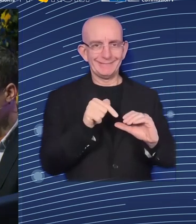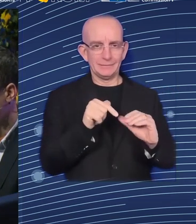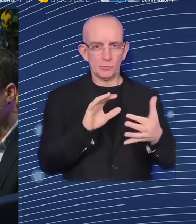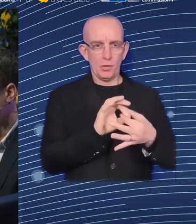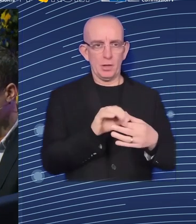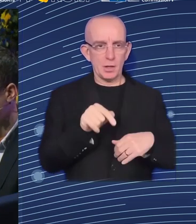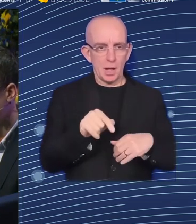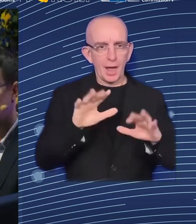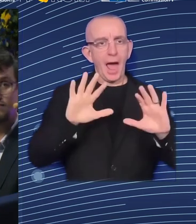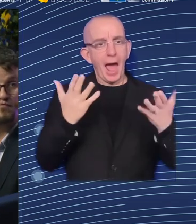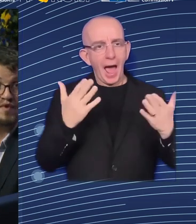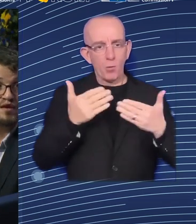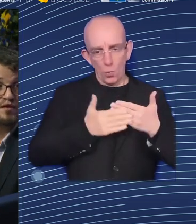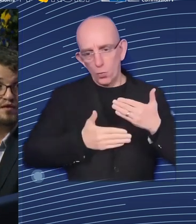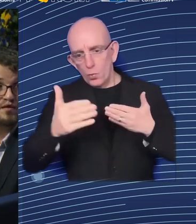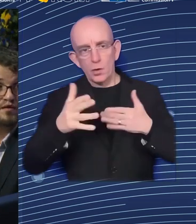Maybe Barbara?